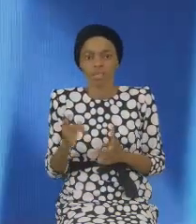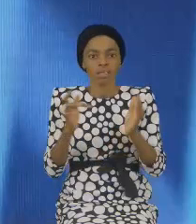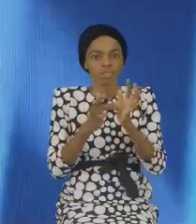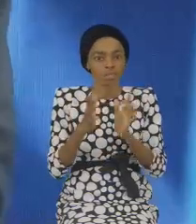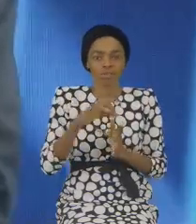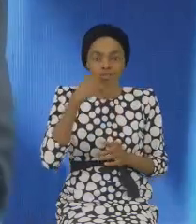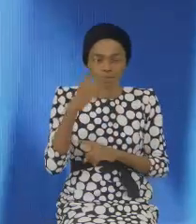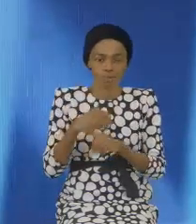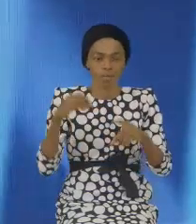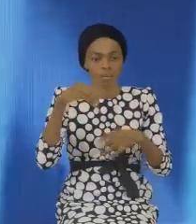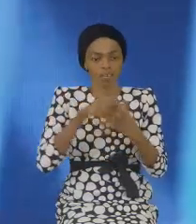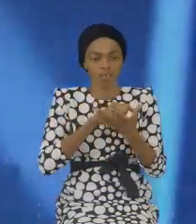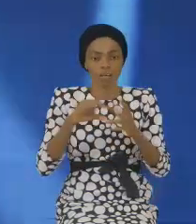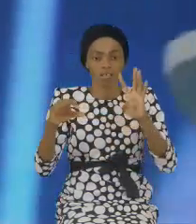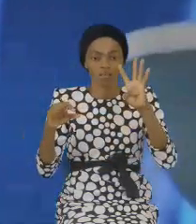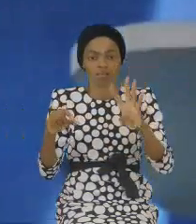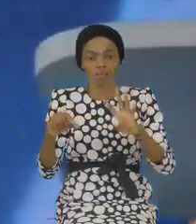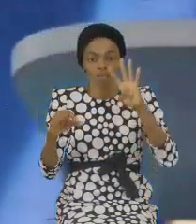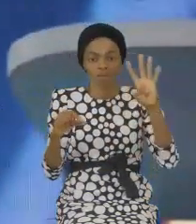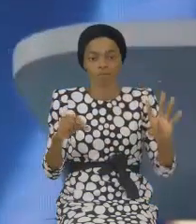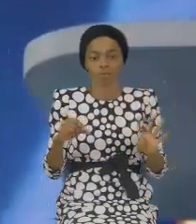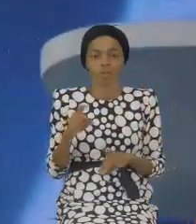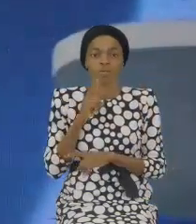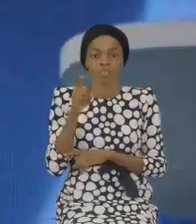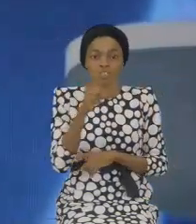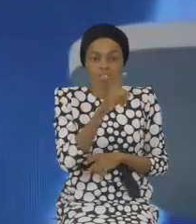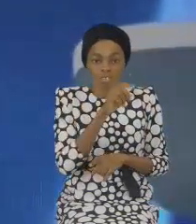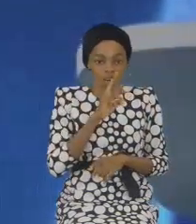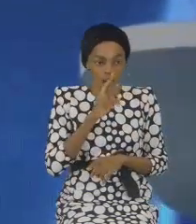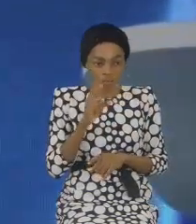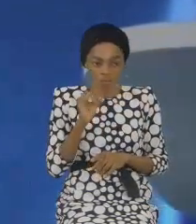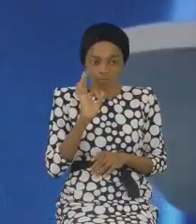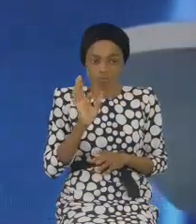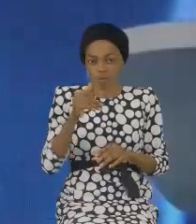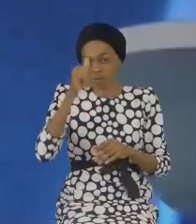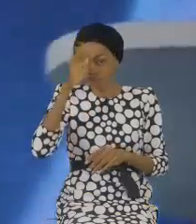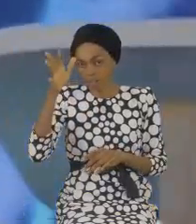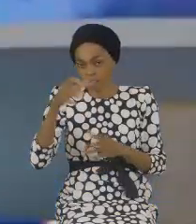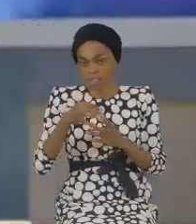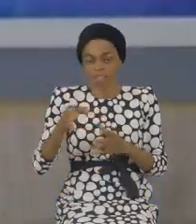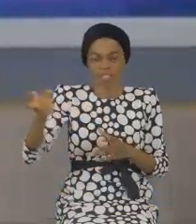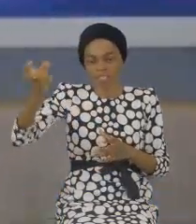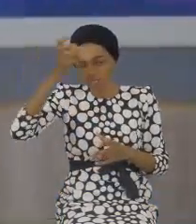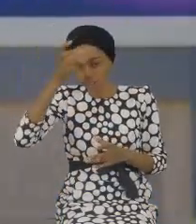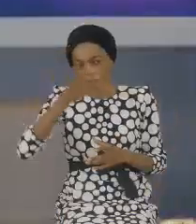verse 44, ye of your father the devil, and the loss of your